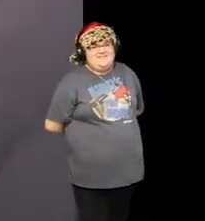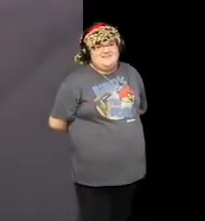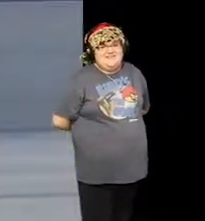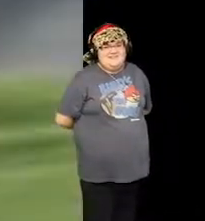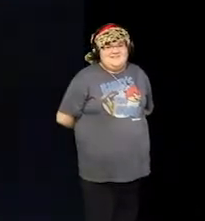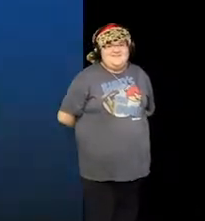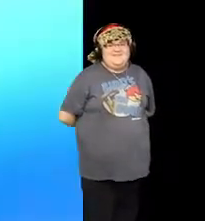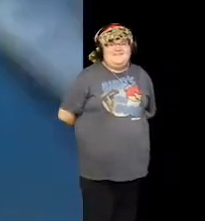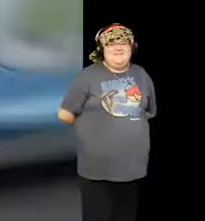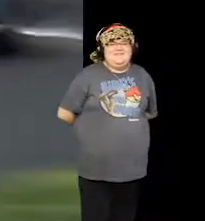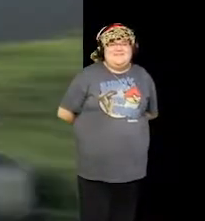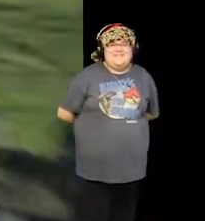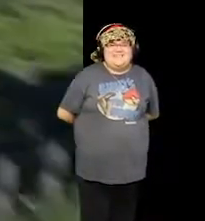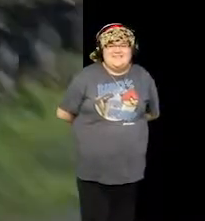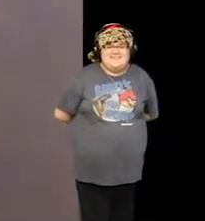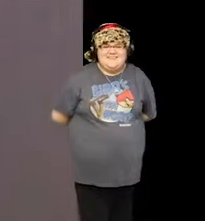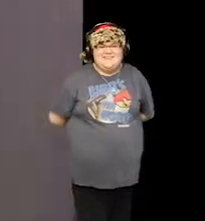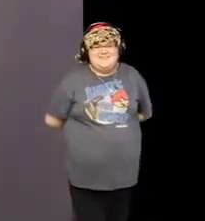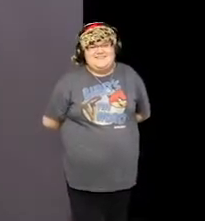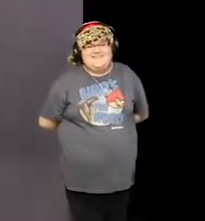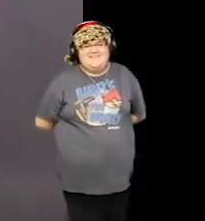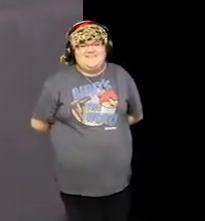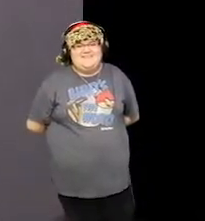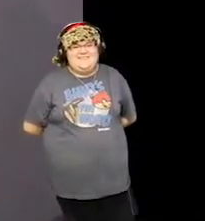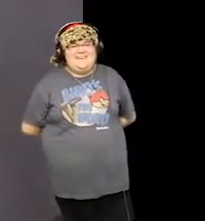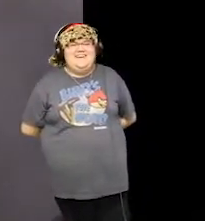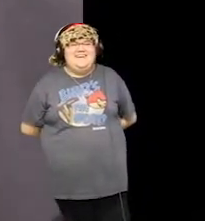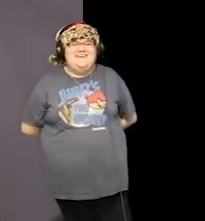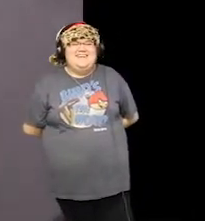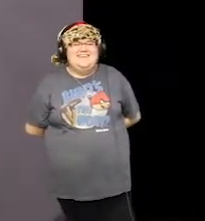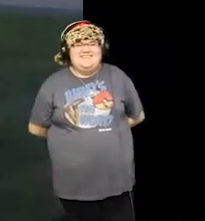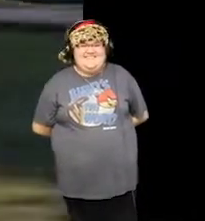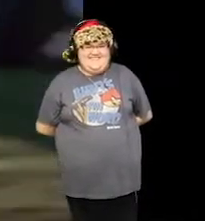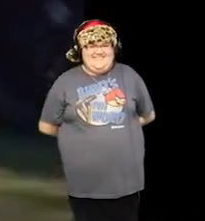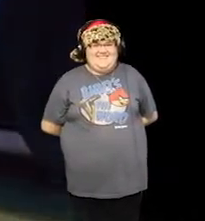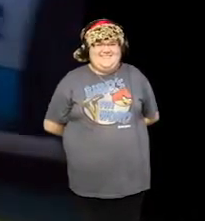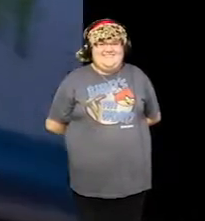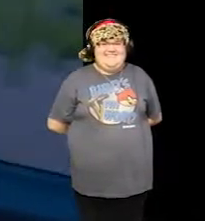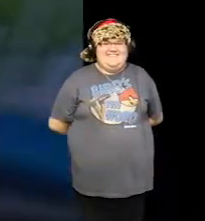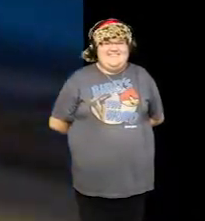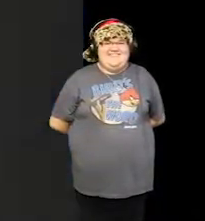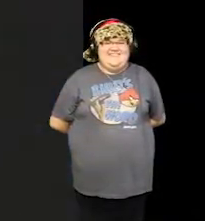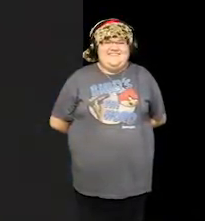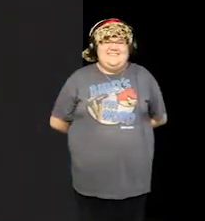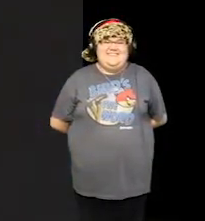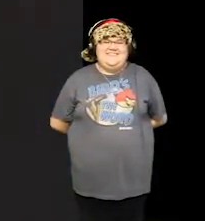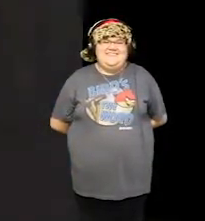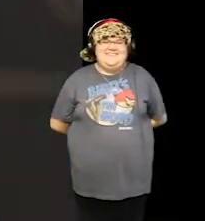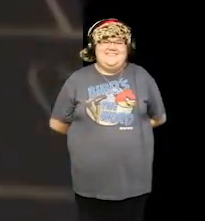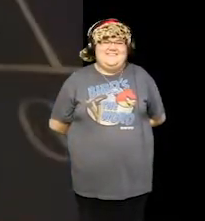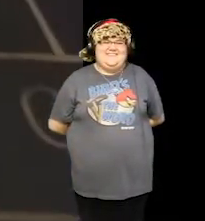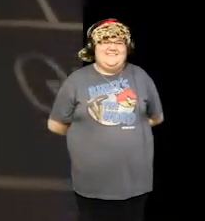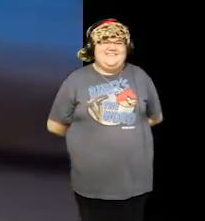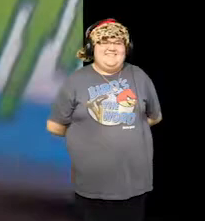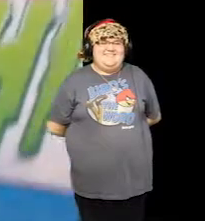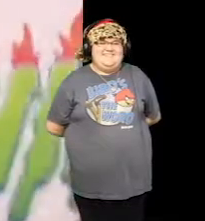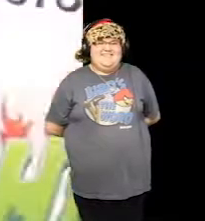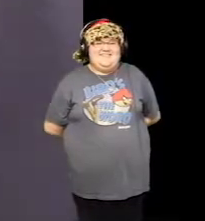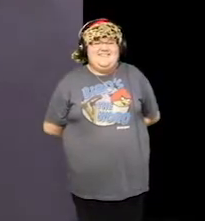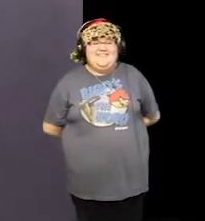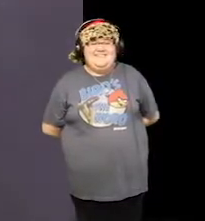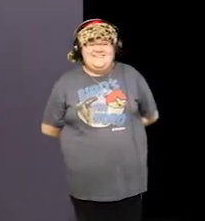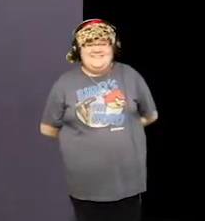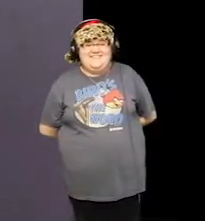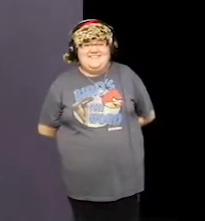Ridge racer getting big paper. Drift through the Alps with my translator. I'm midnight clubbing with some risk takers.